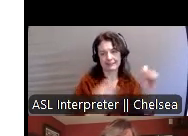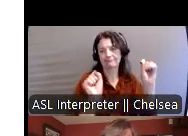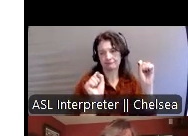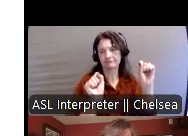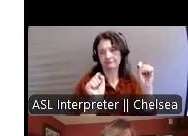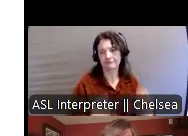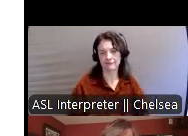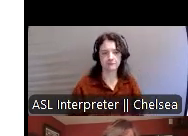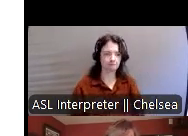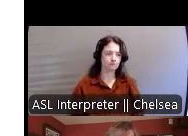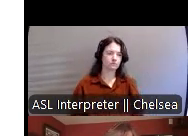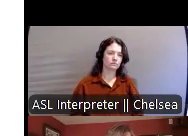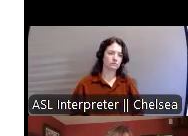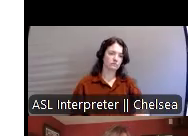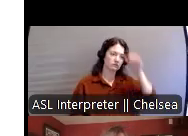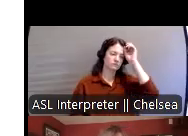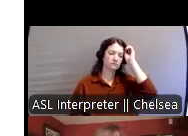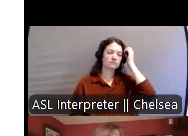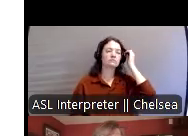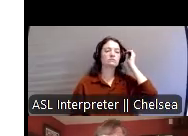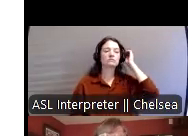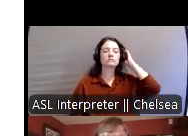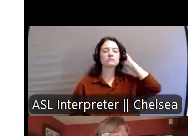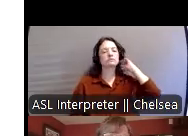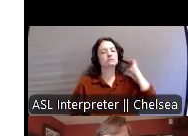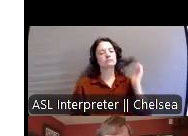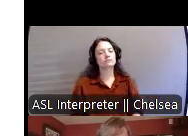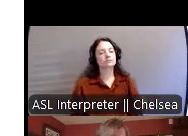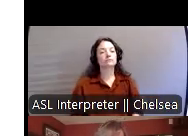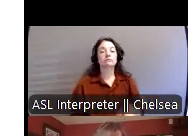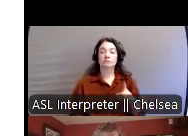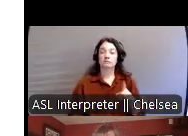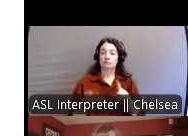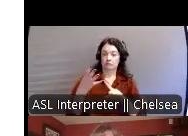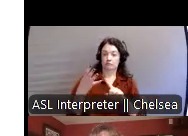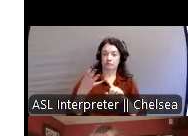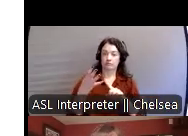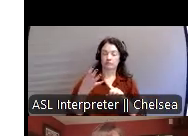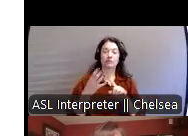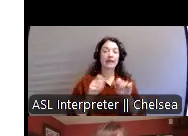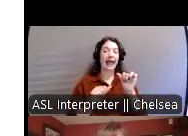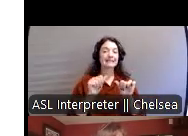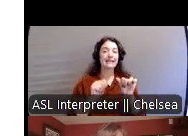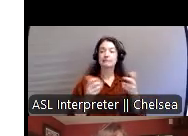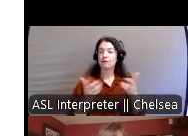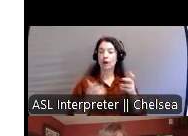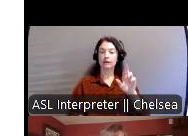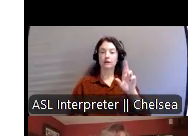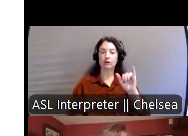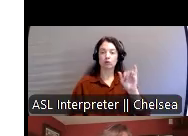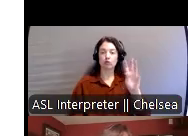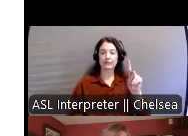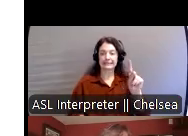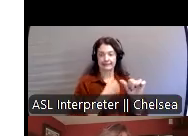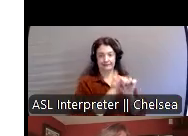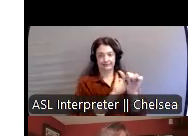please. And the final recommendation is risk assessment. I cannot say this enough. Risk